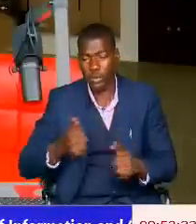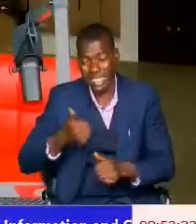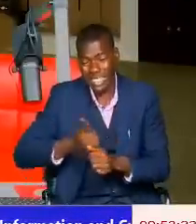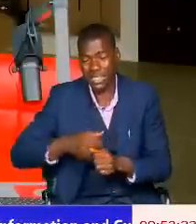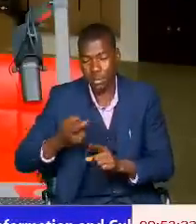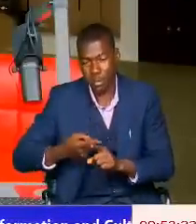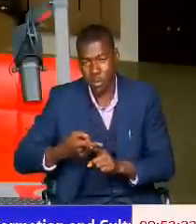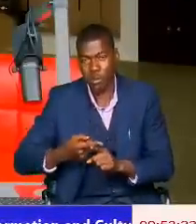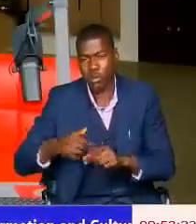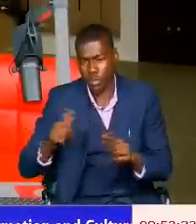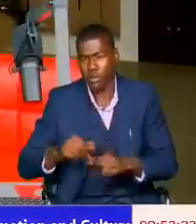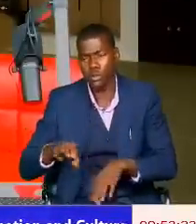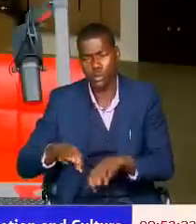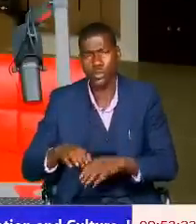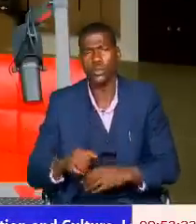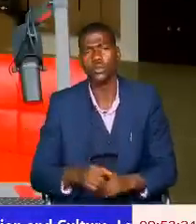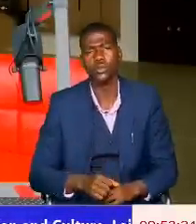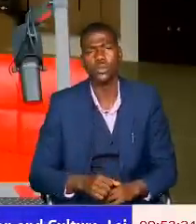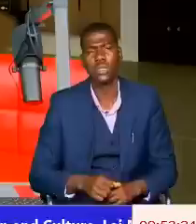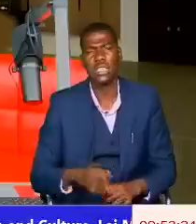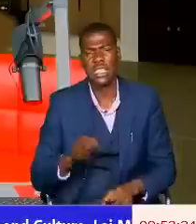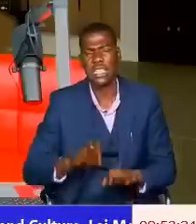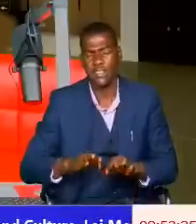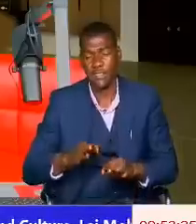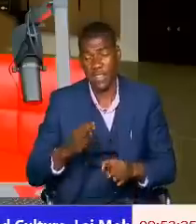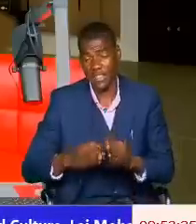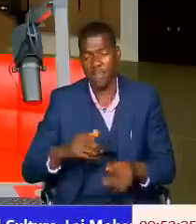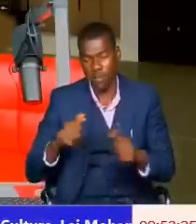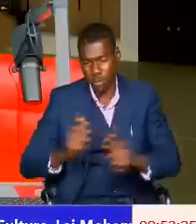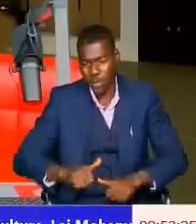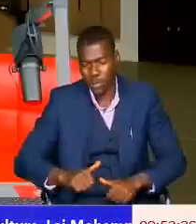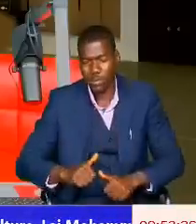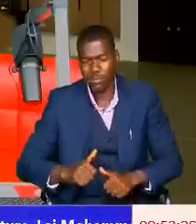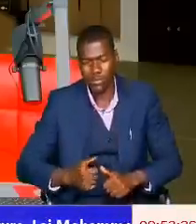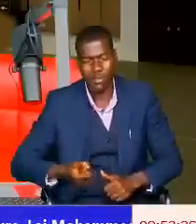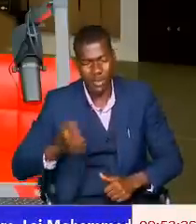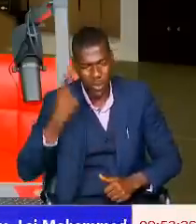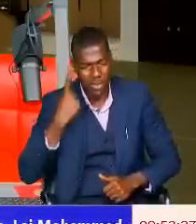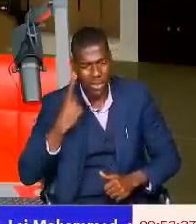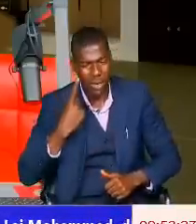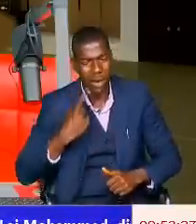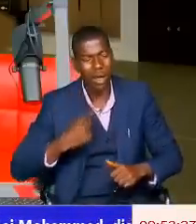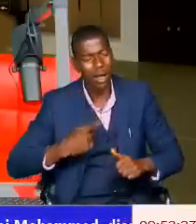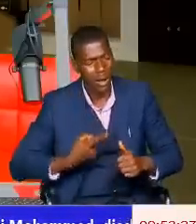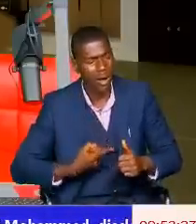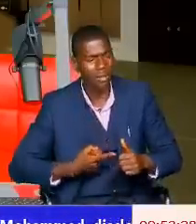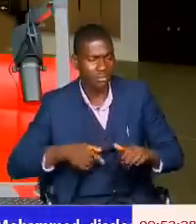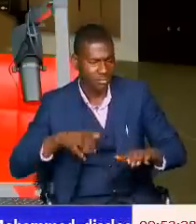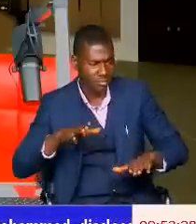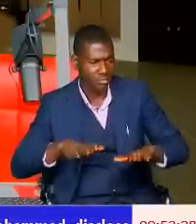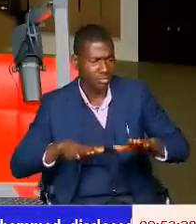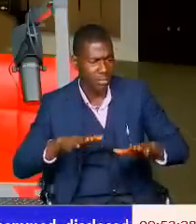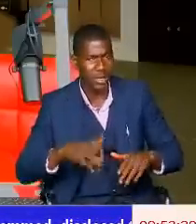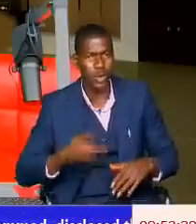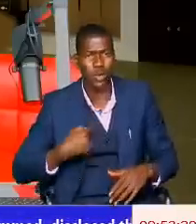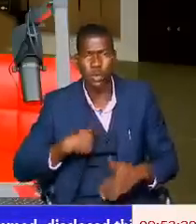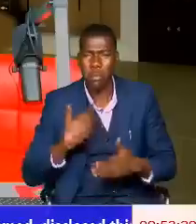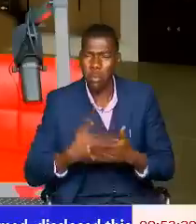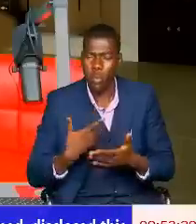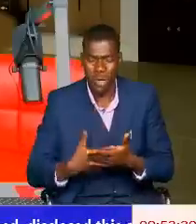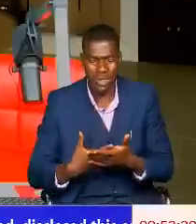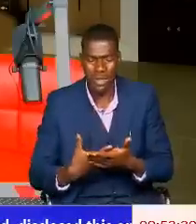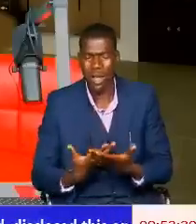is flexibility, if there is understanding, if there is consideration. We are losing